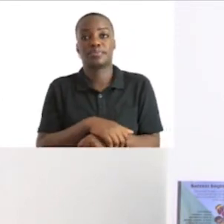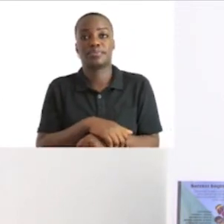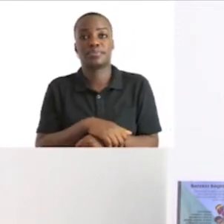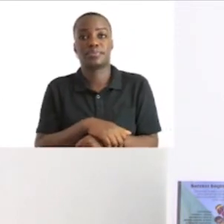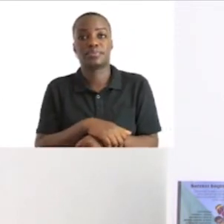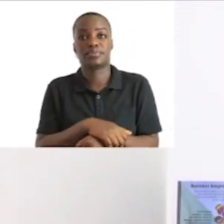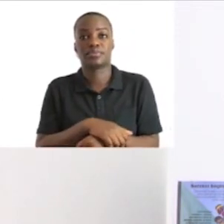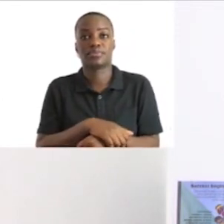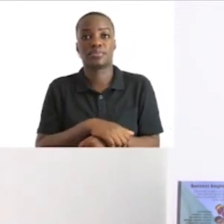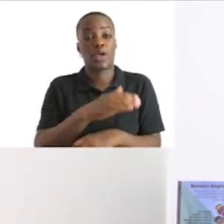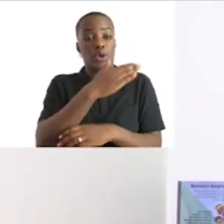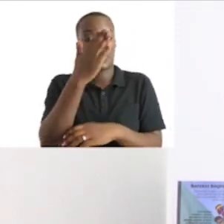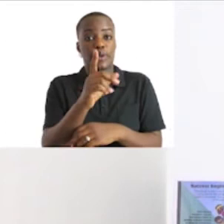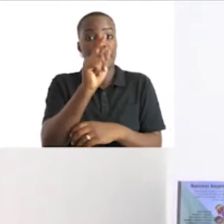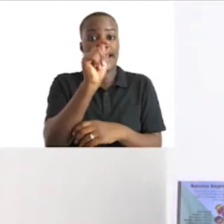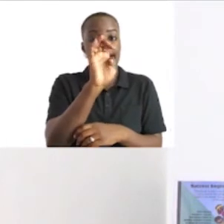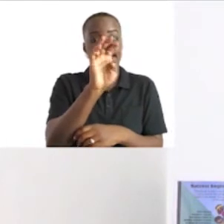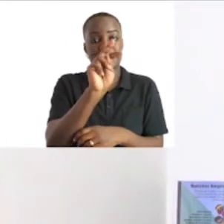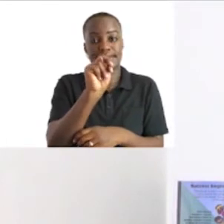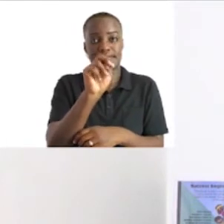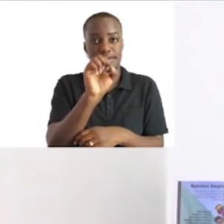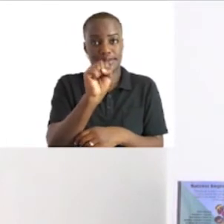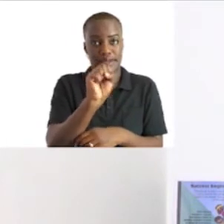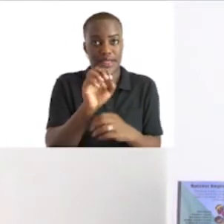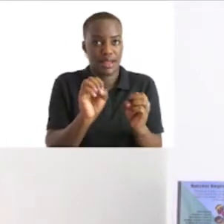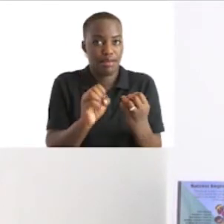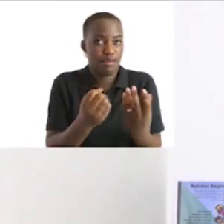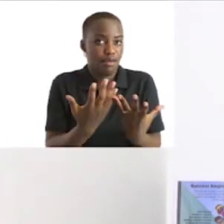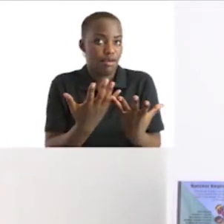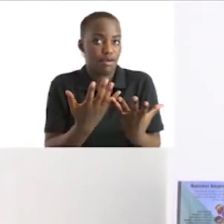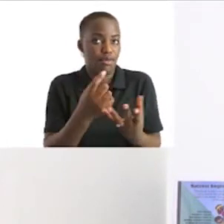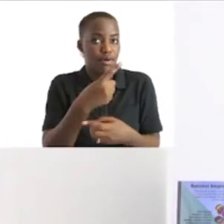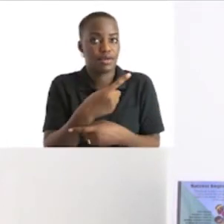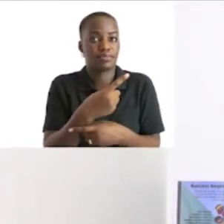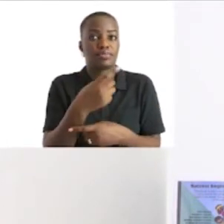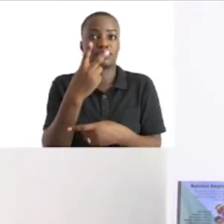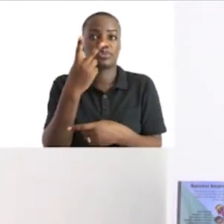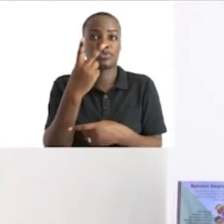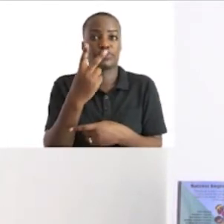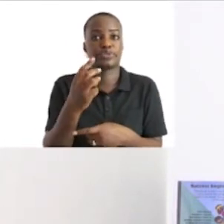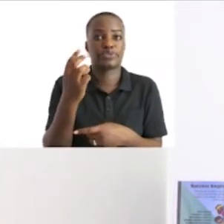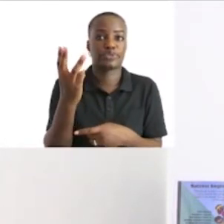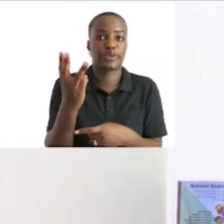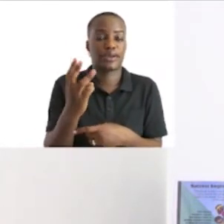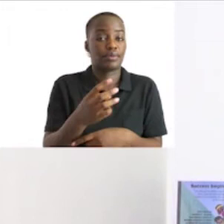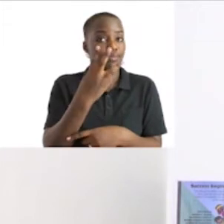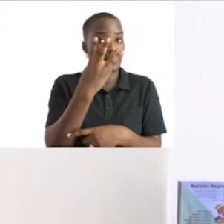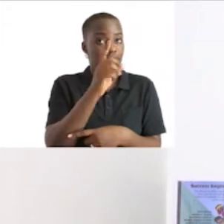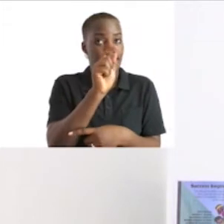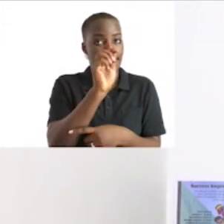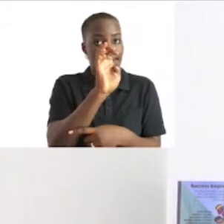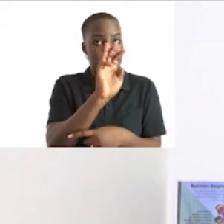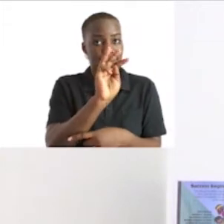Then we are going to find the tens. They are 1, 2,